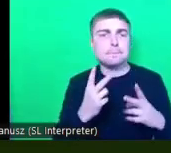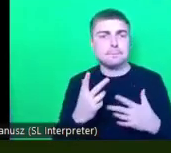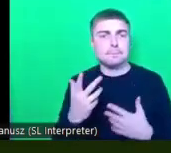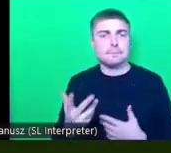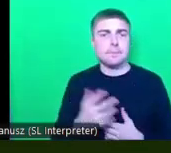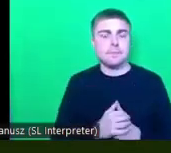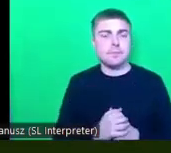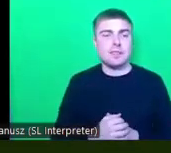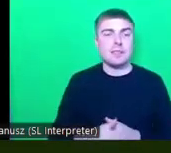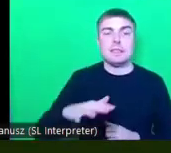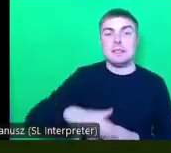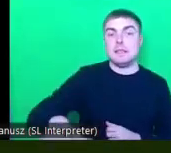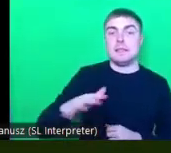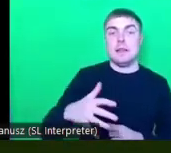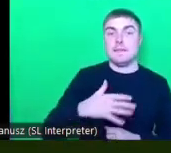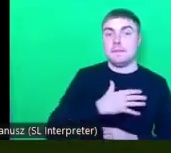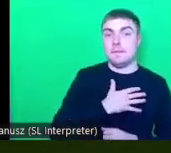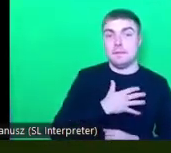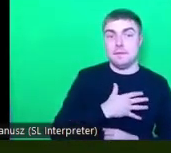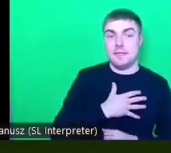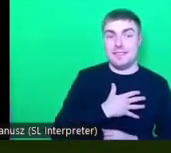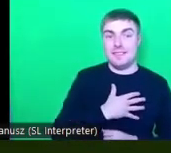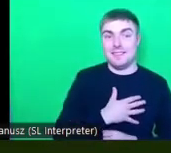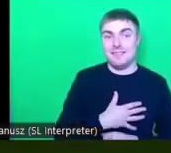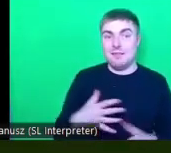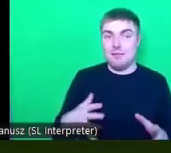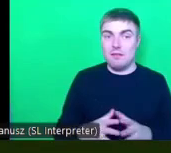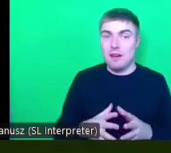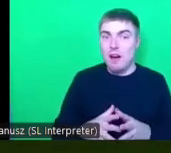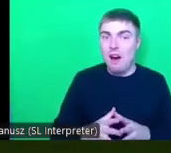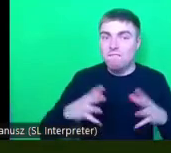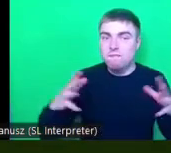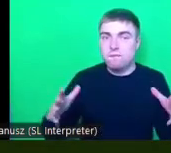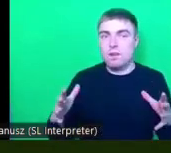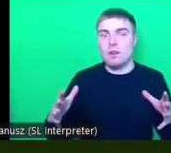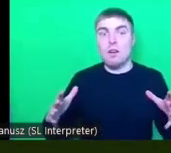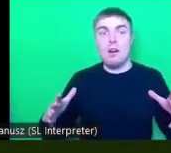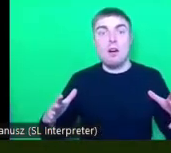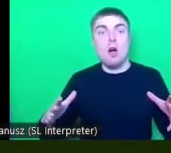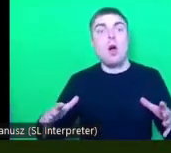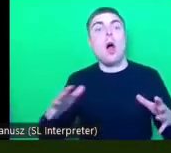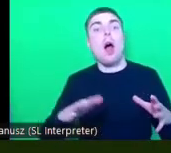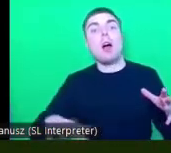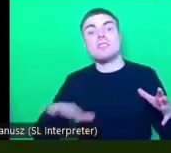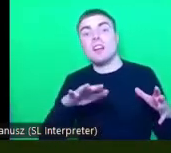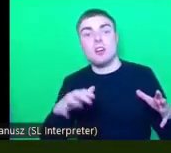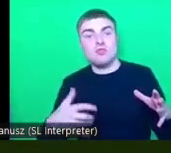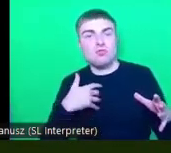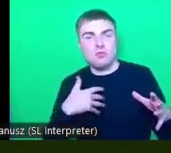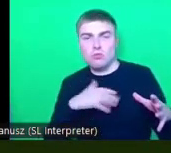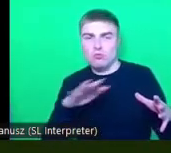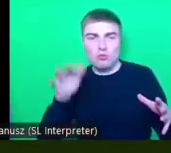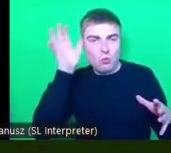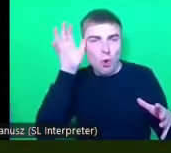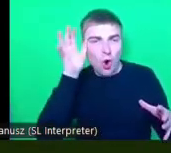territories. But the most important factor is most likely this, that harvest